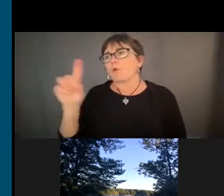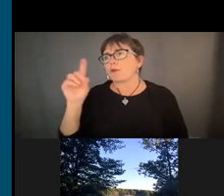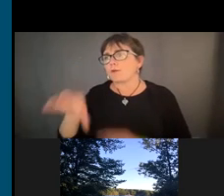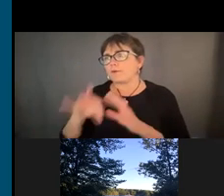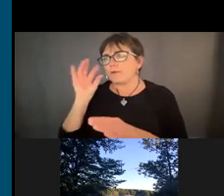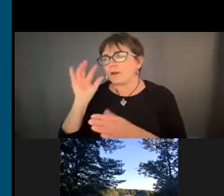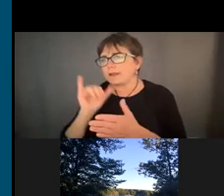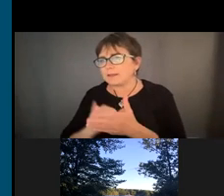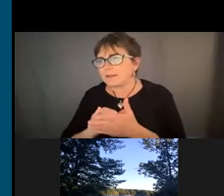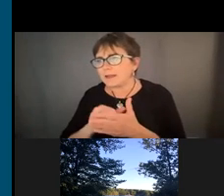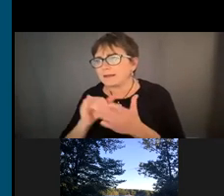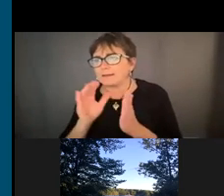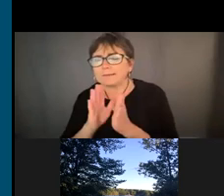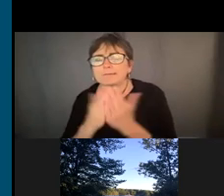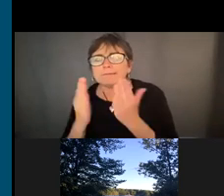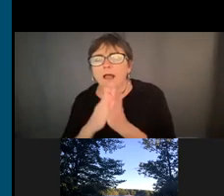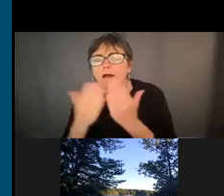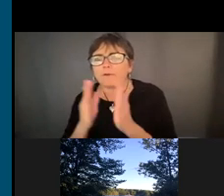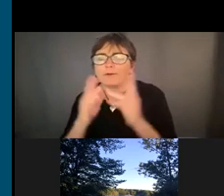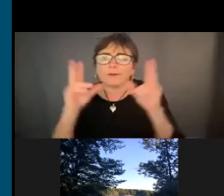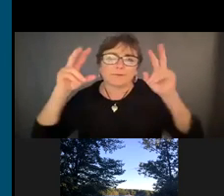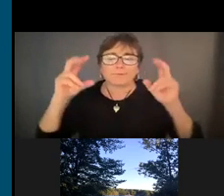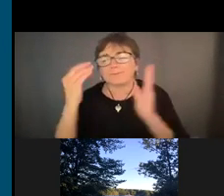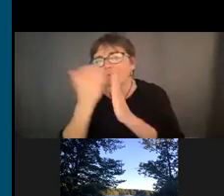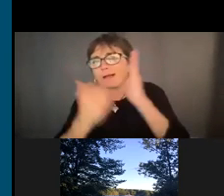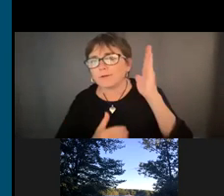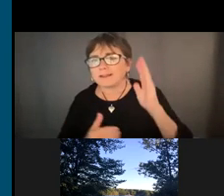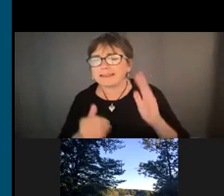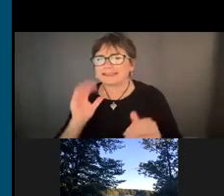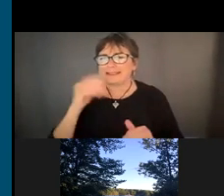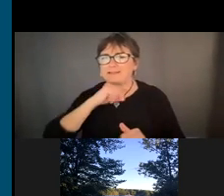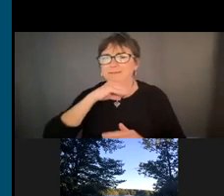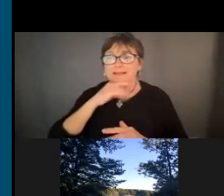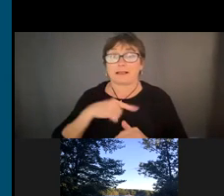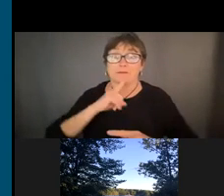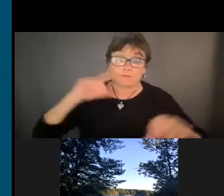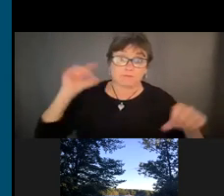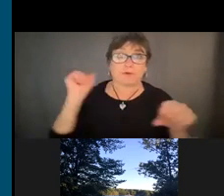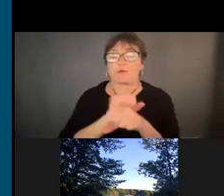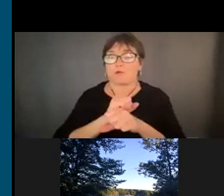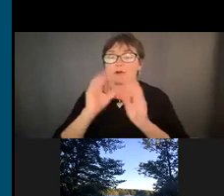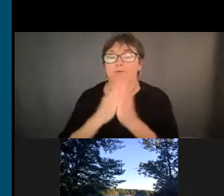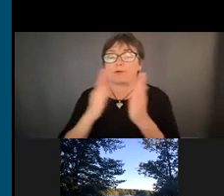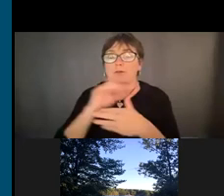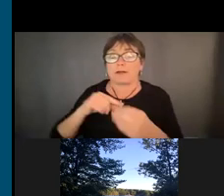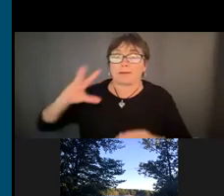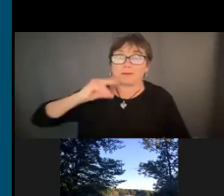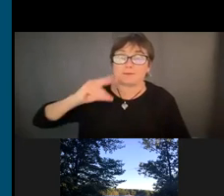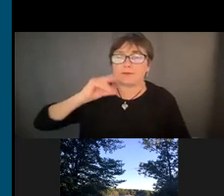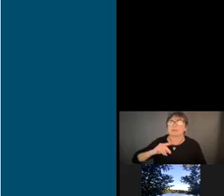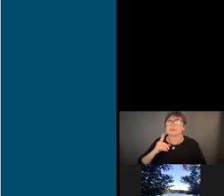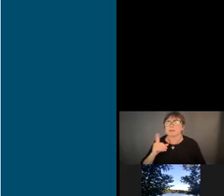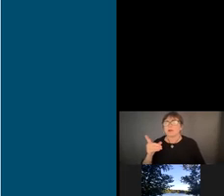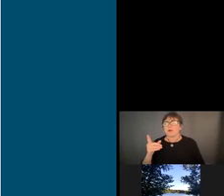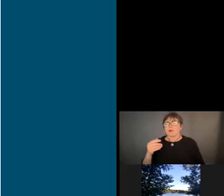That sounds messy, but I know we have it on our website, and right now we have it in a toolkit for our parent center, so we can talk